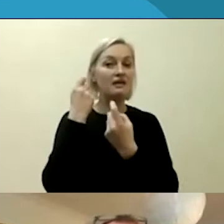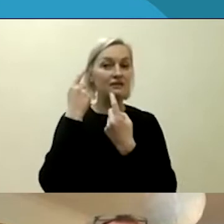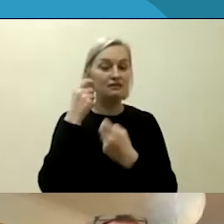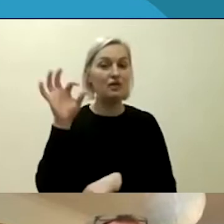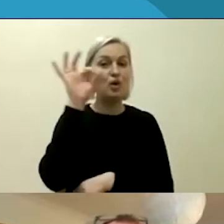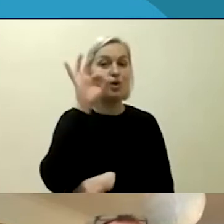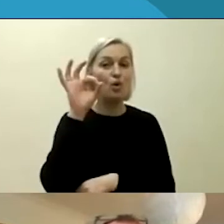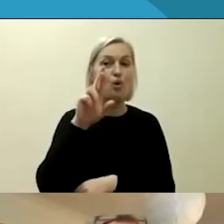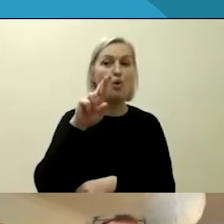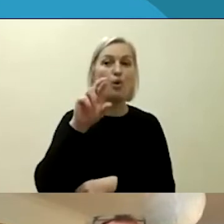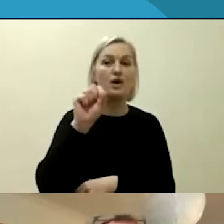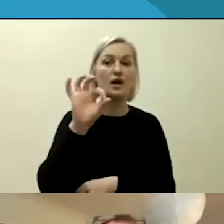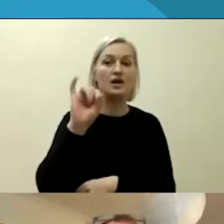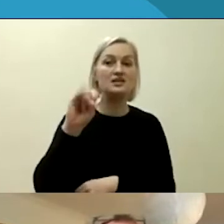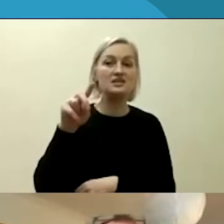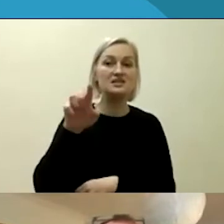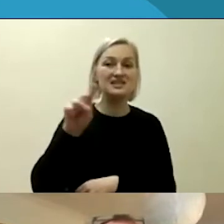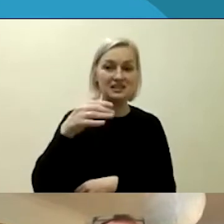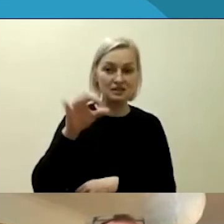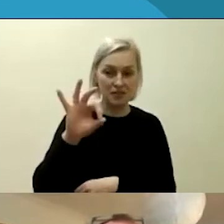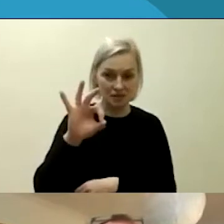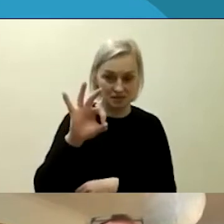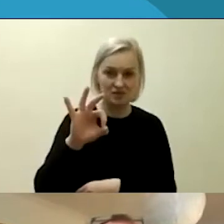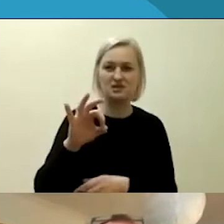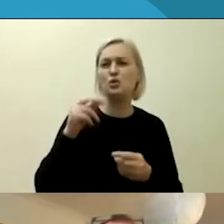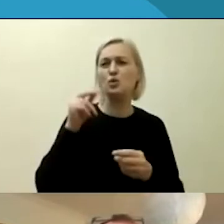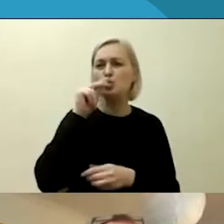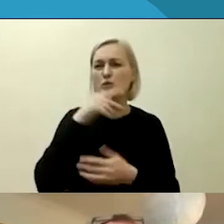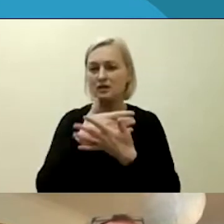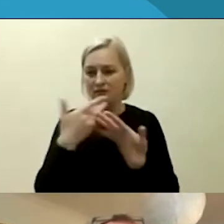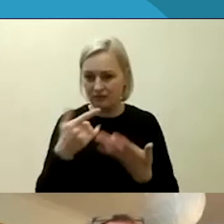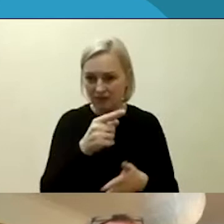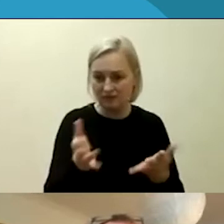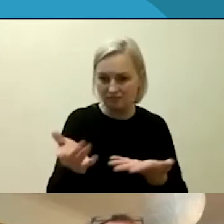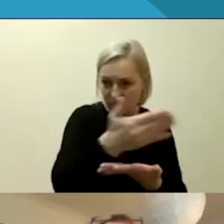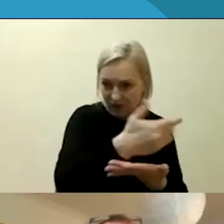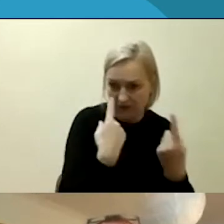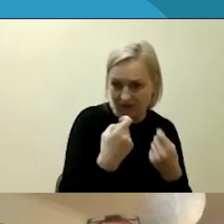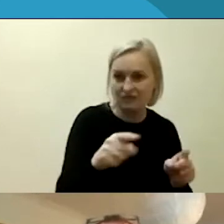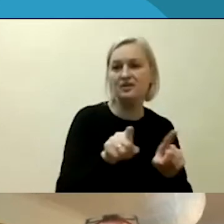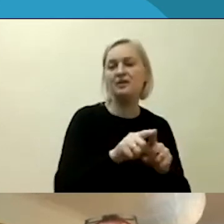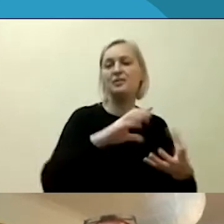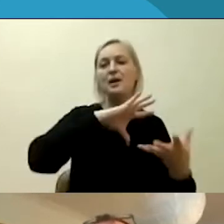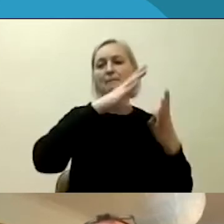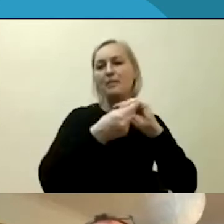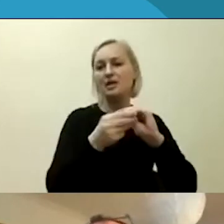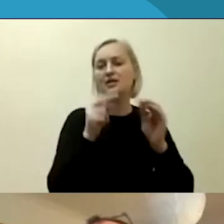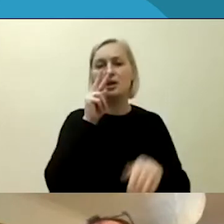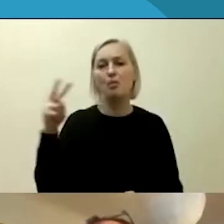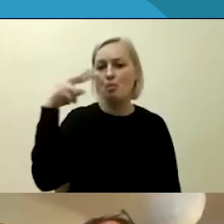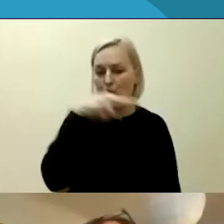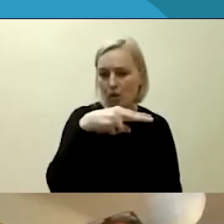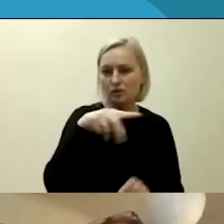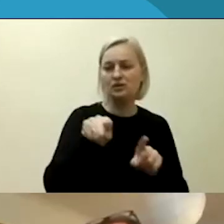among NGOs, that we should produce data that is comparable and credible for reporting. In